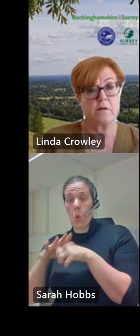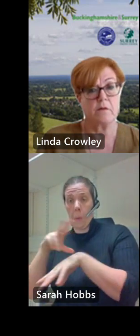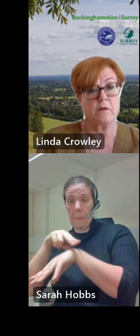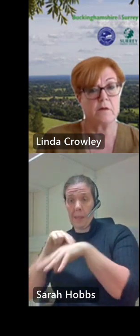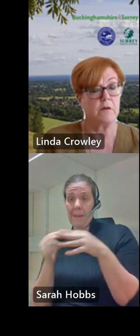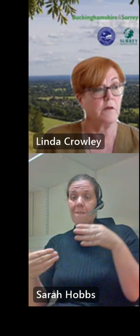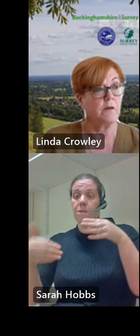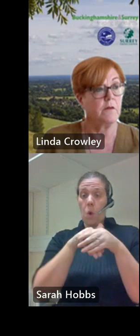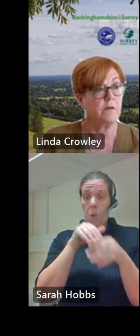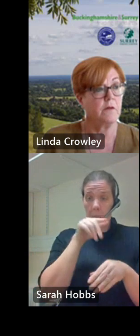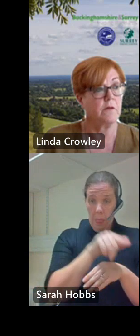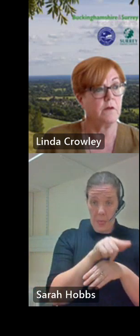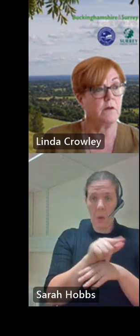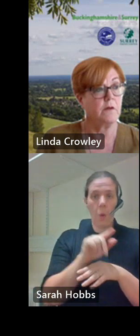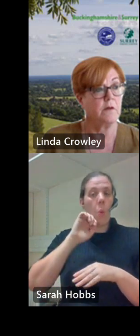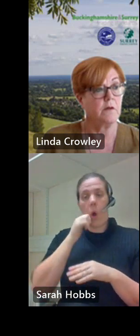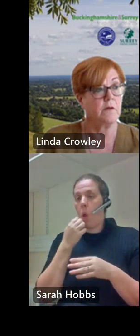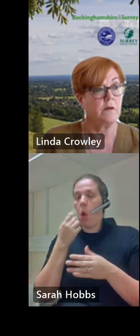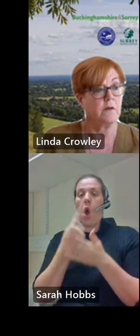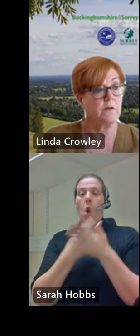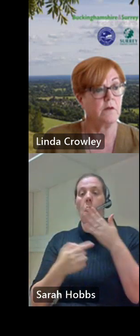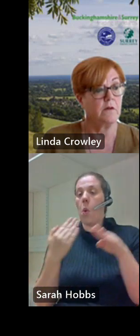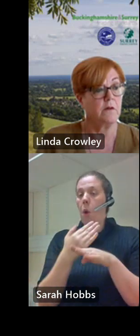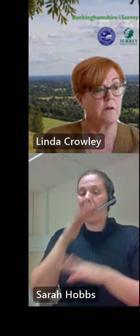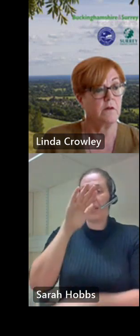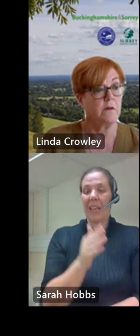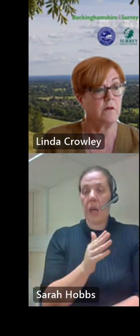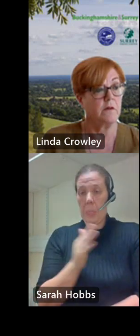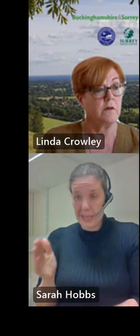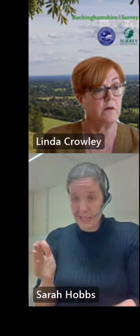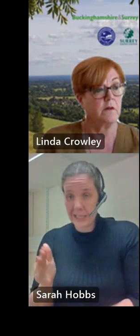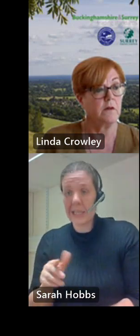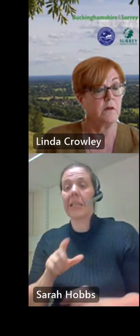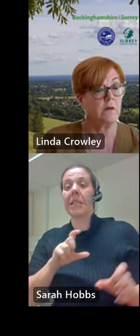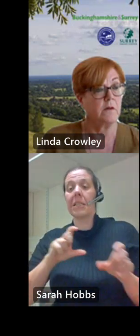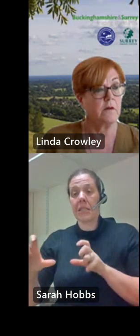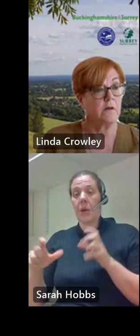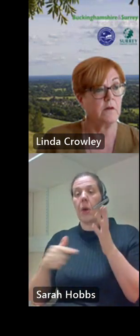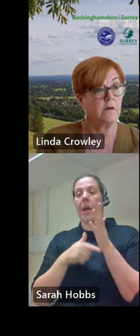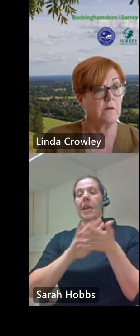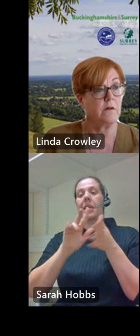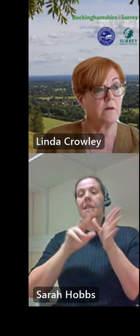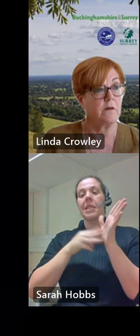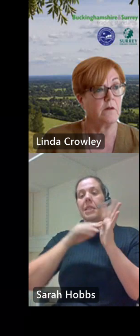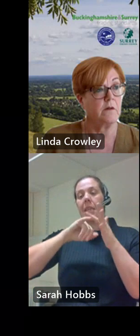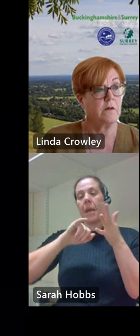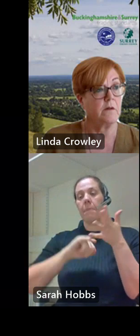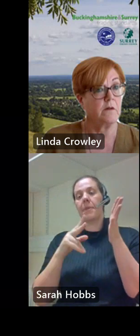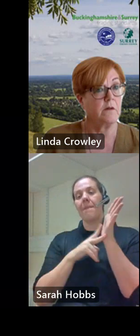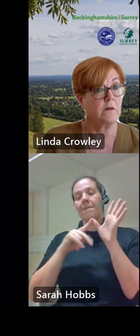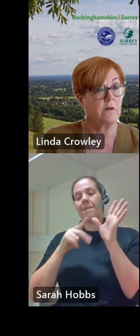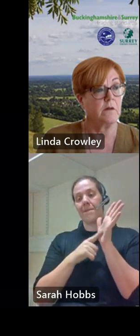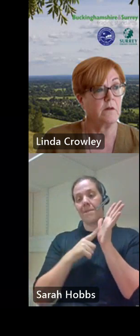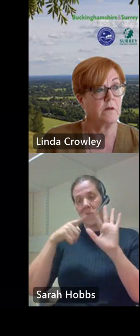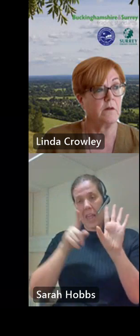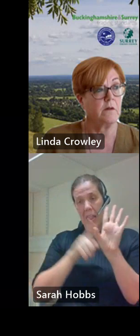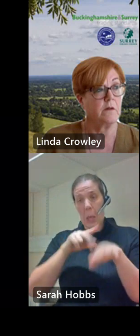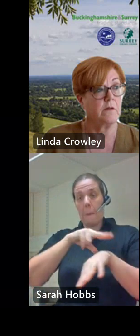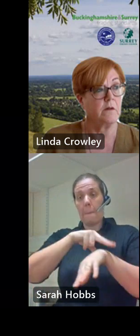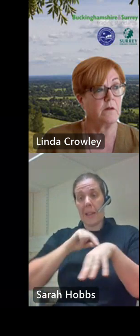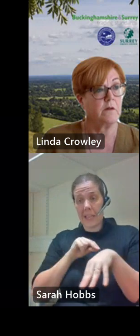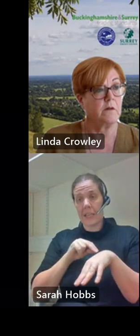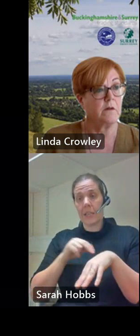we're exclusively working in the South East. We still have the Thames Valley Police Cyber Crime Unit. And that's made up of